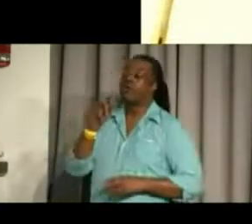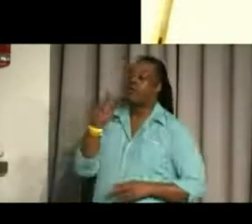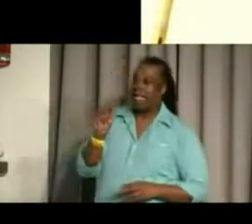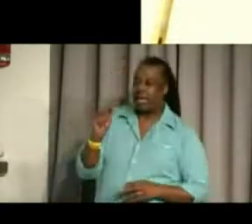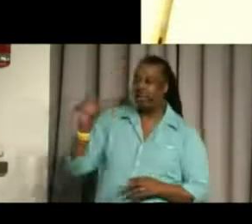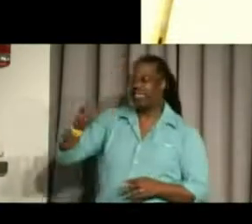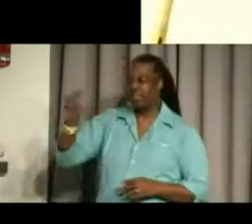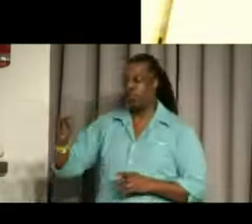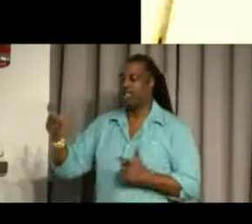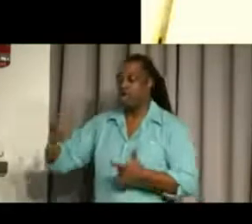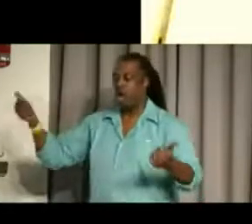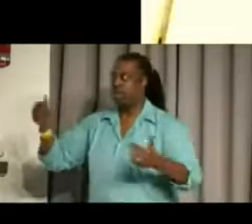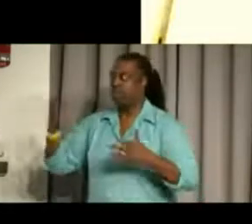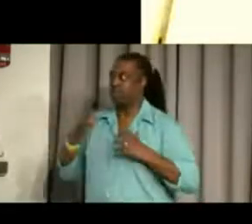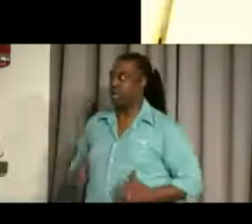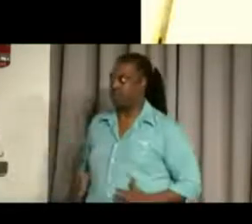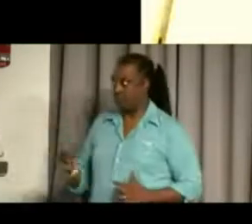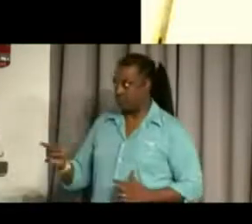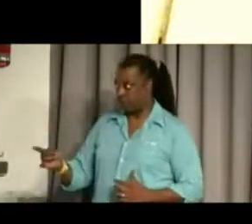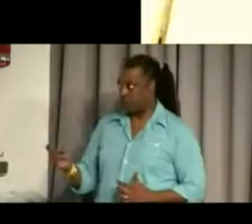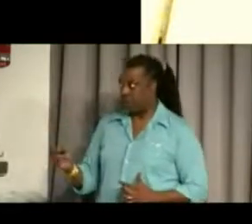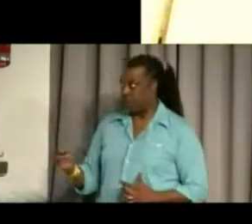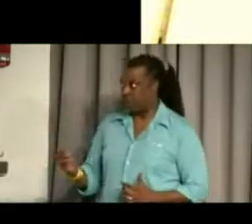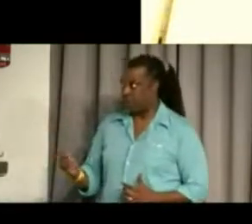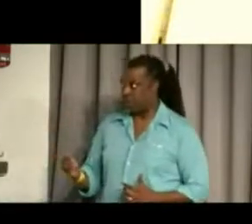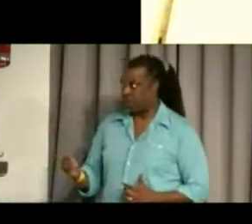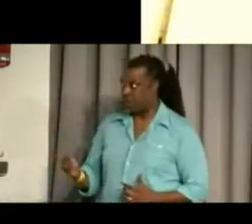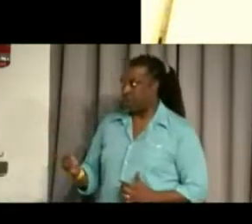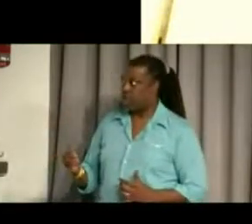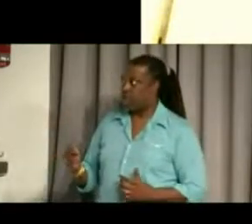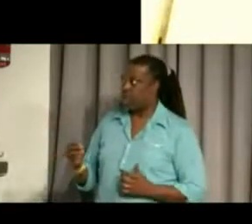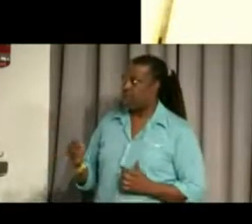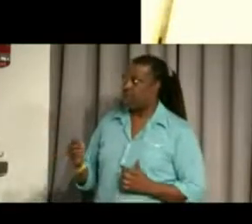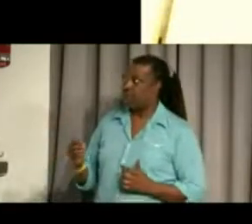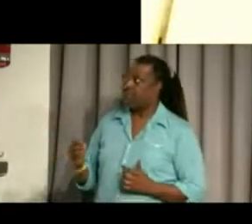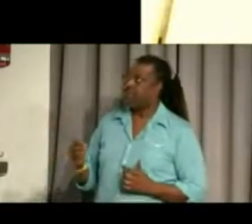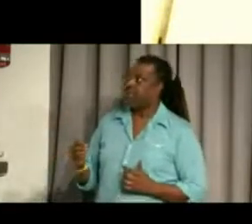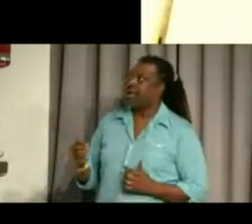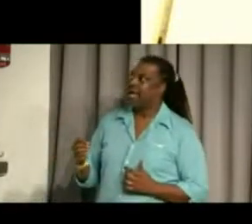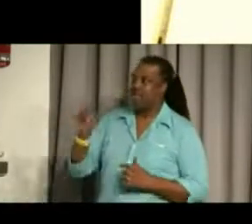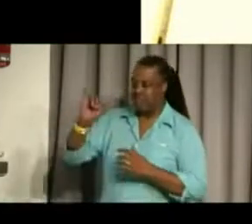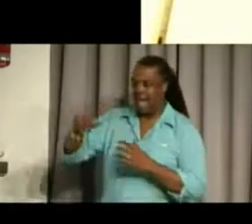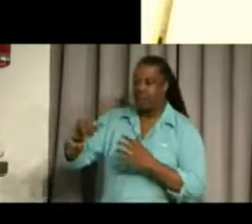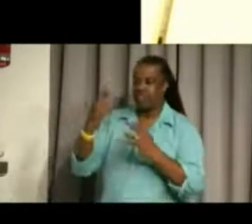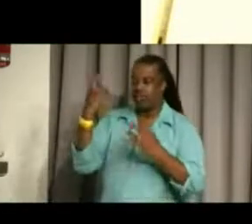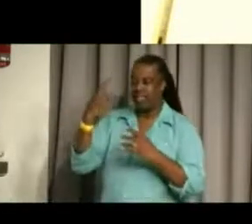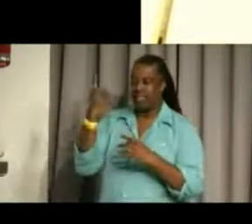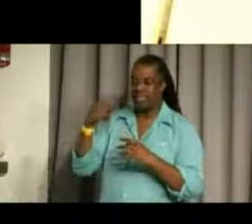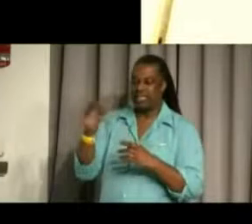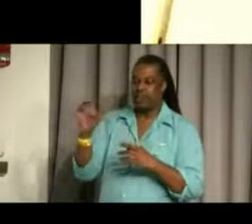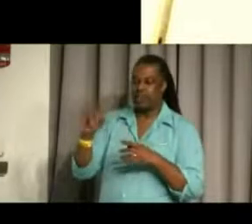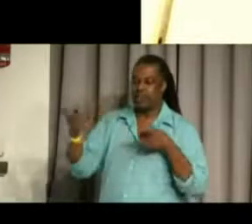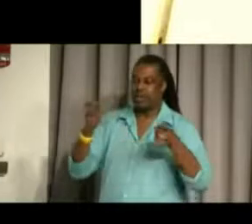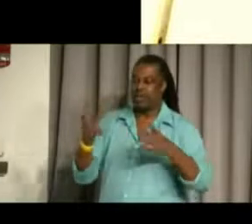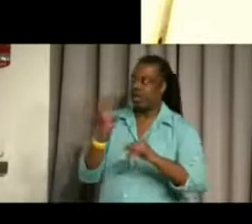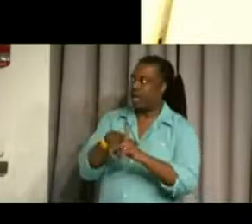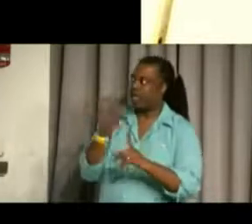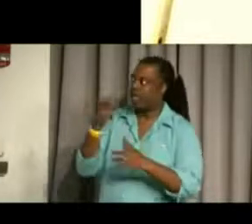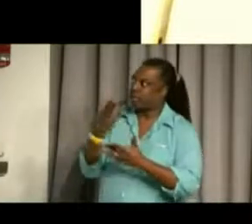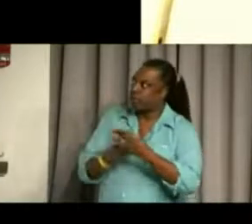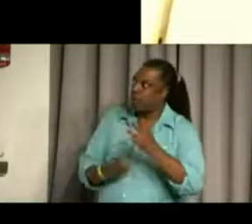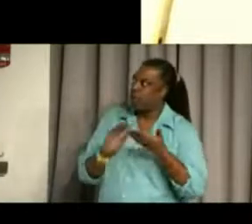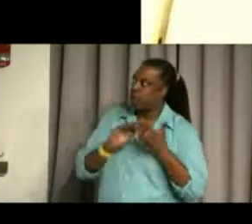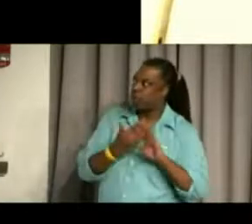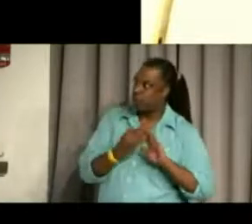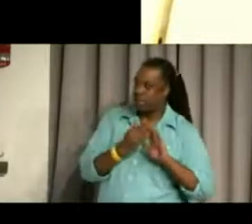in the Detroit's bankruptcy application that the emergency manager filed, because both communities at the time were under